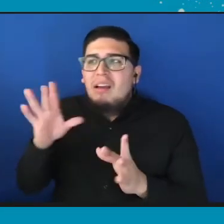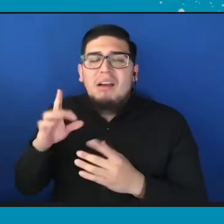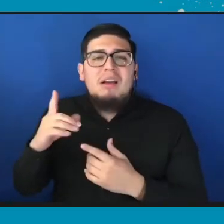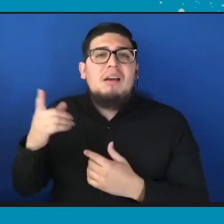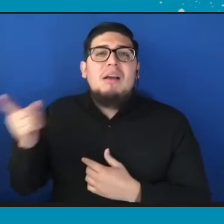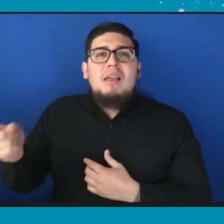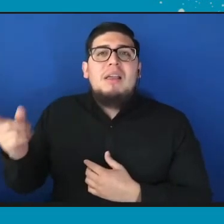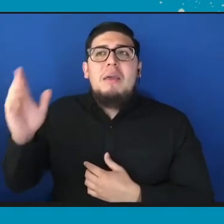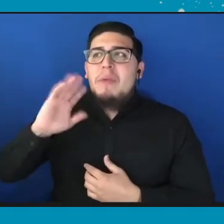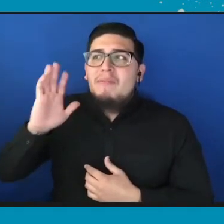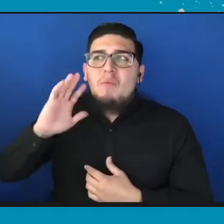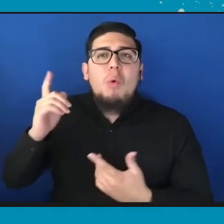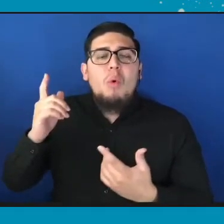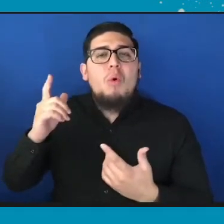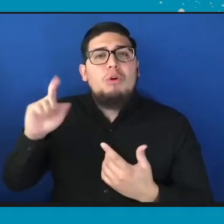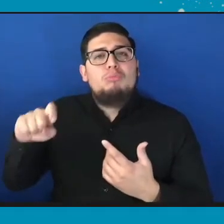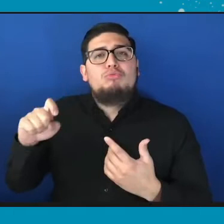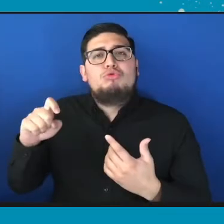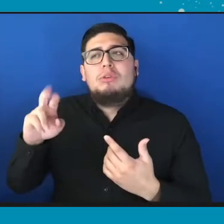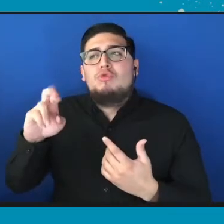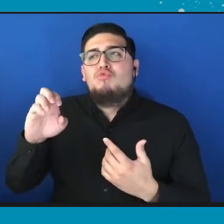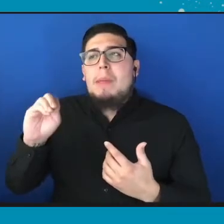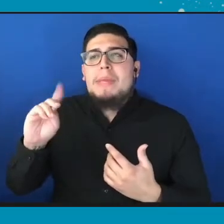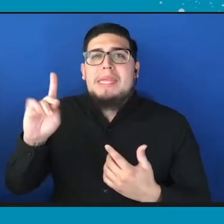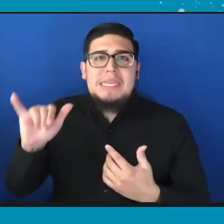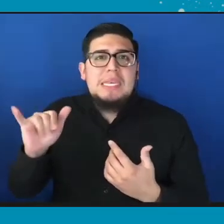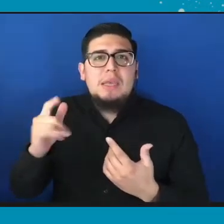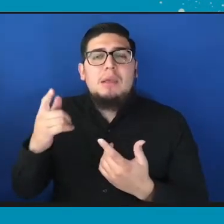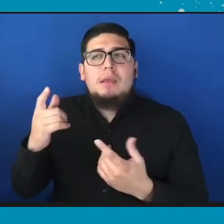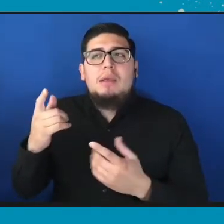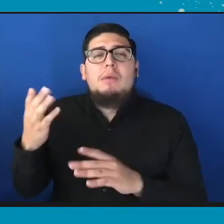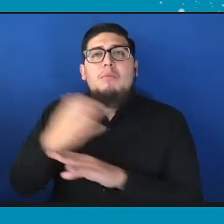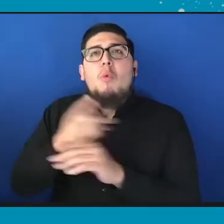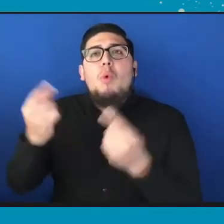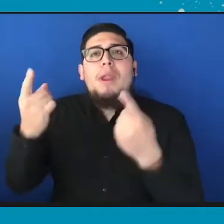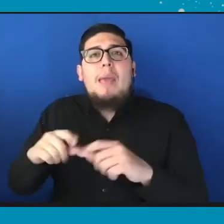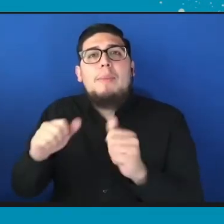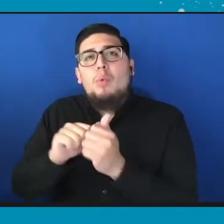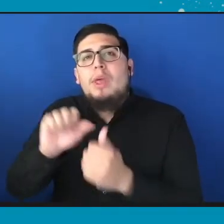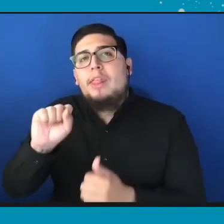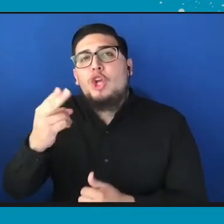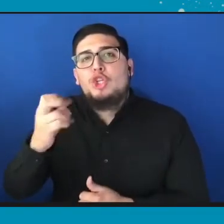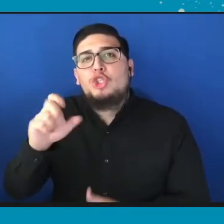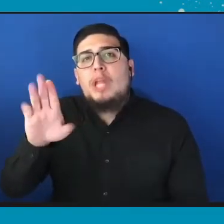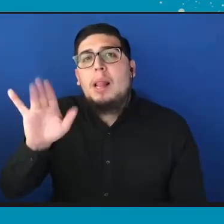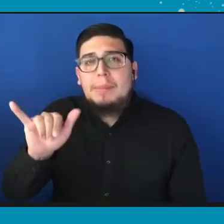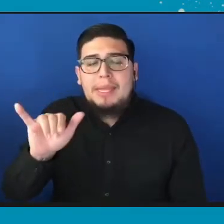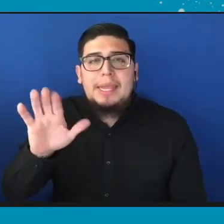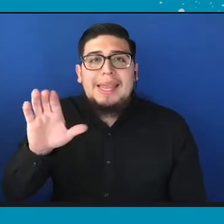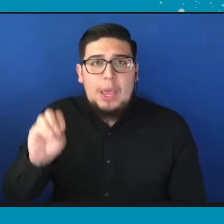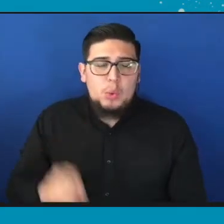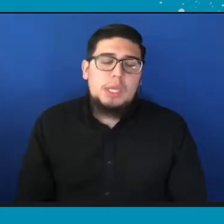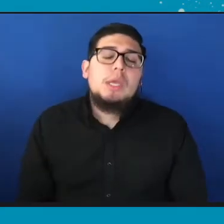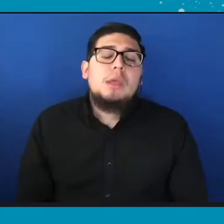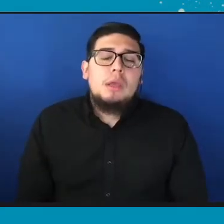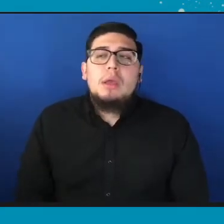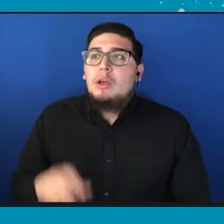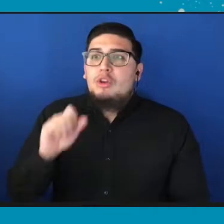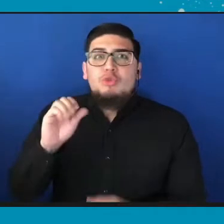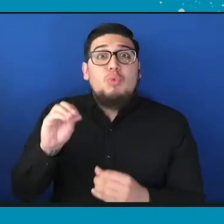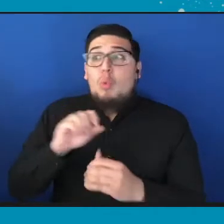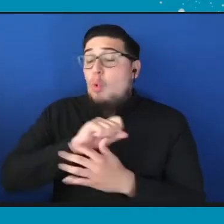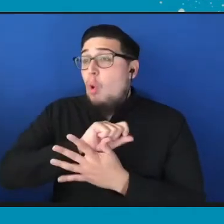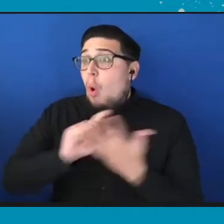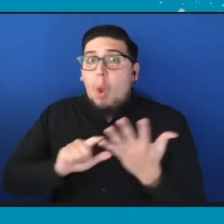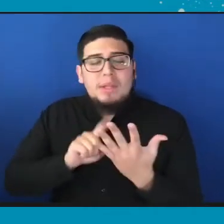remedy the what happened with Shelby County. So all of these things are important,